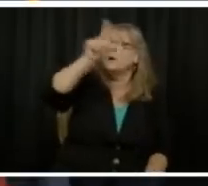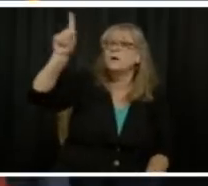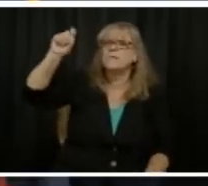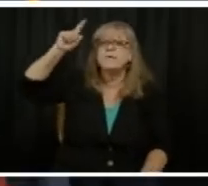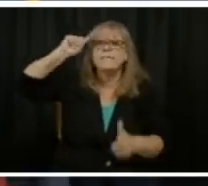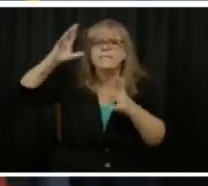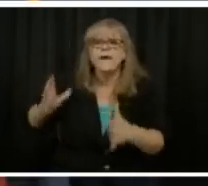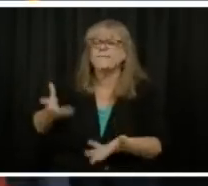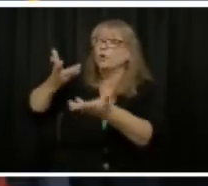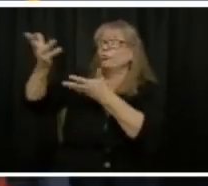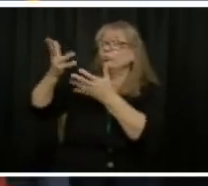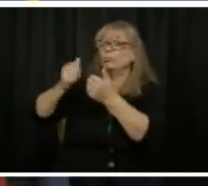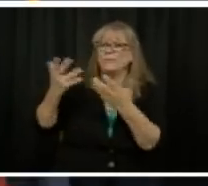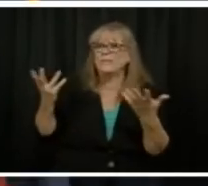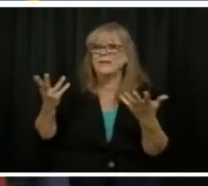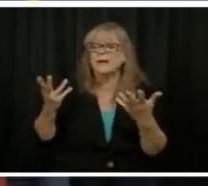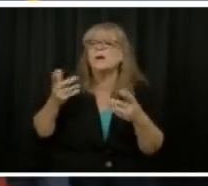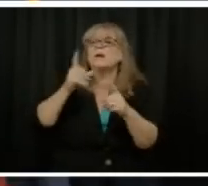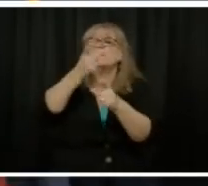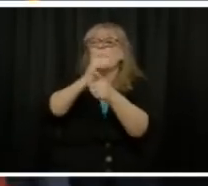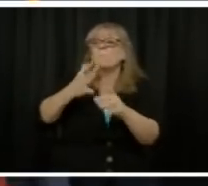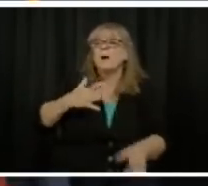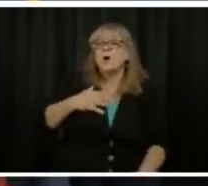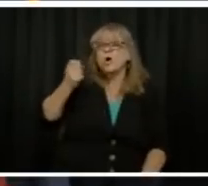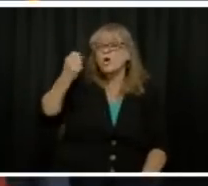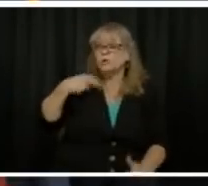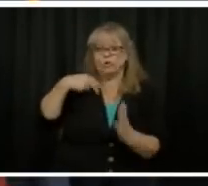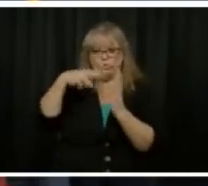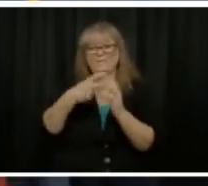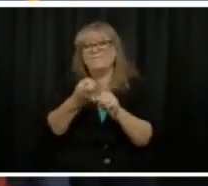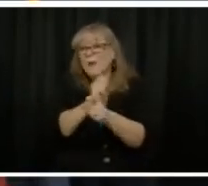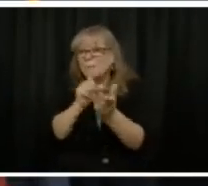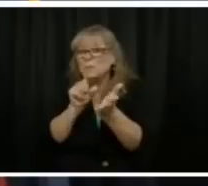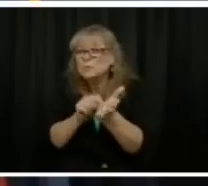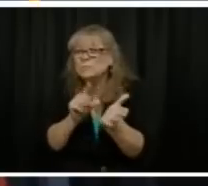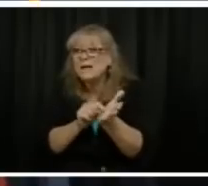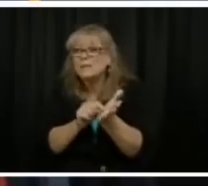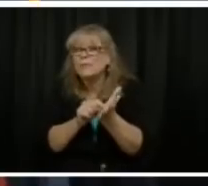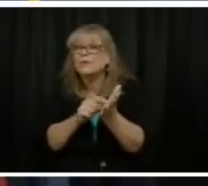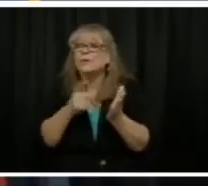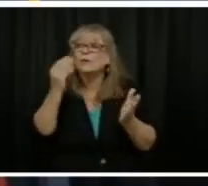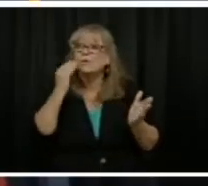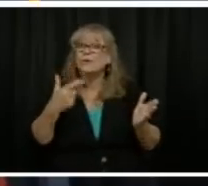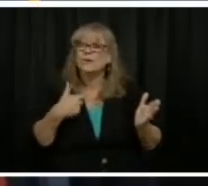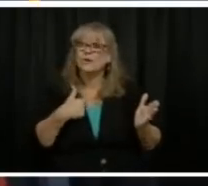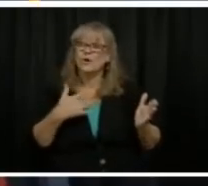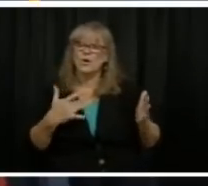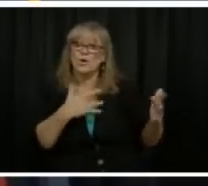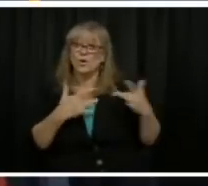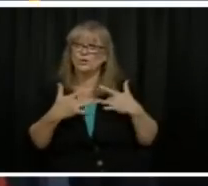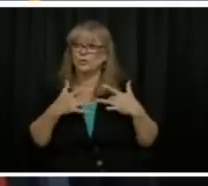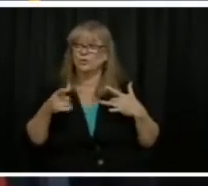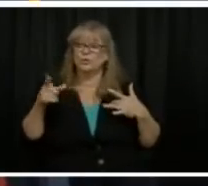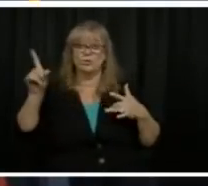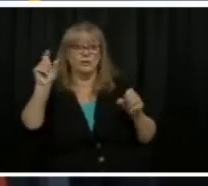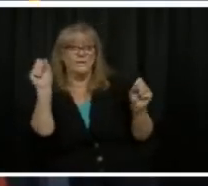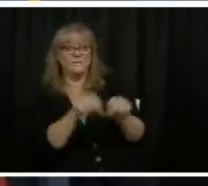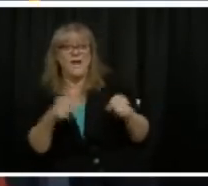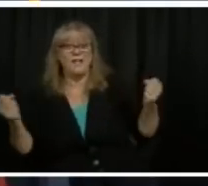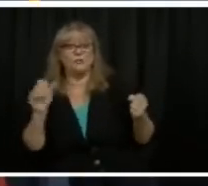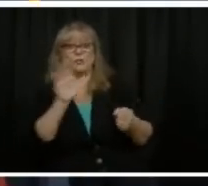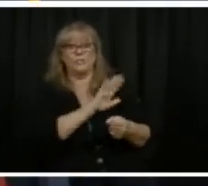I've read in the press, yes, I have that concern that this is a violation of people's rights, and I don't think we've seen the accountability